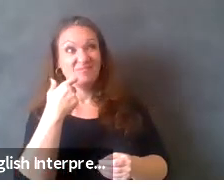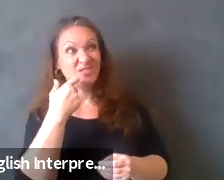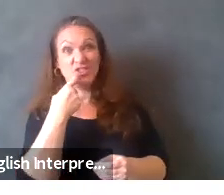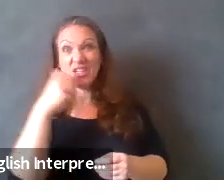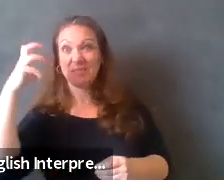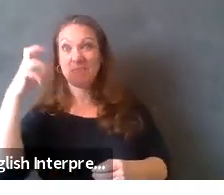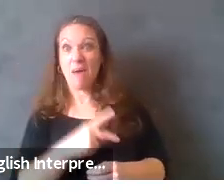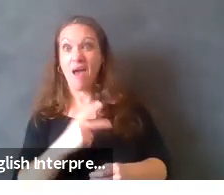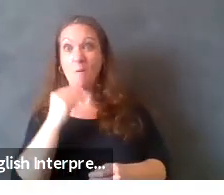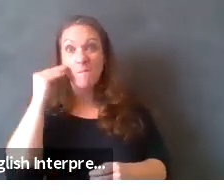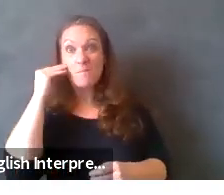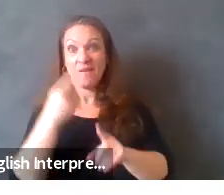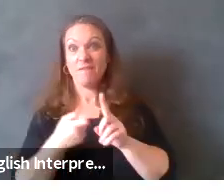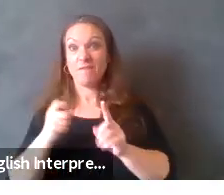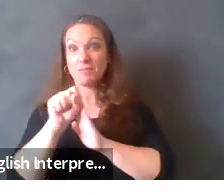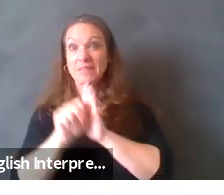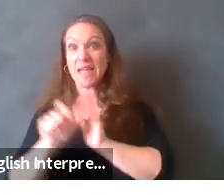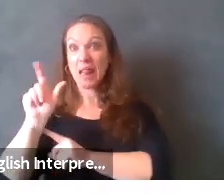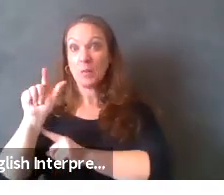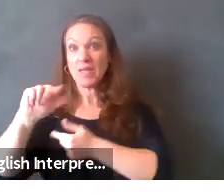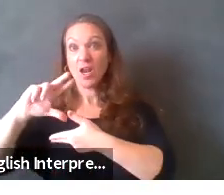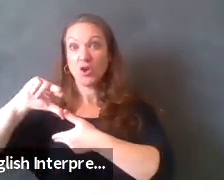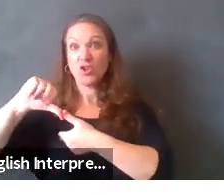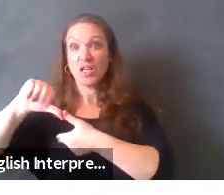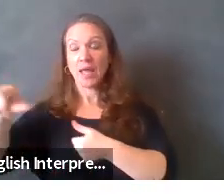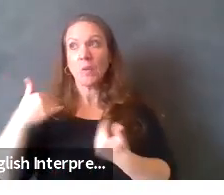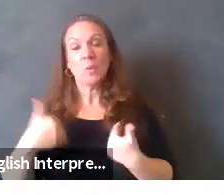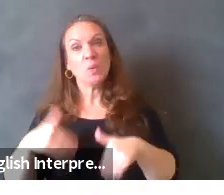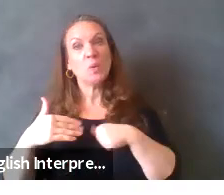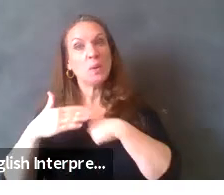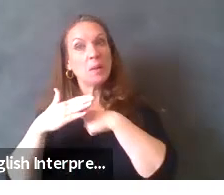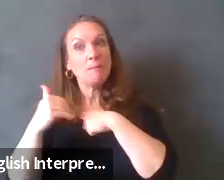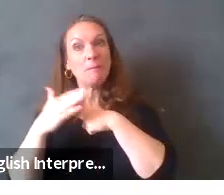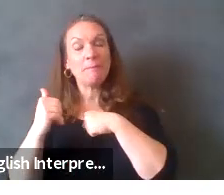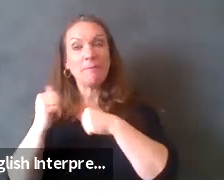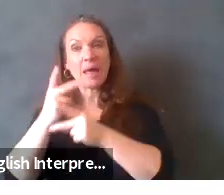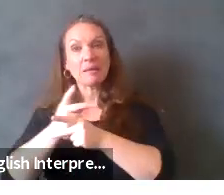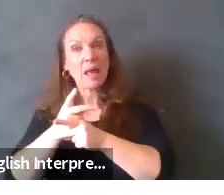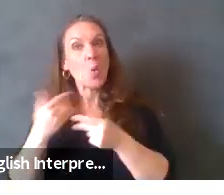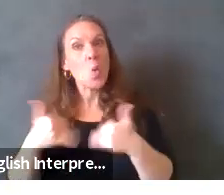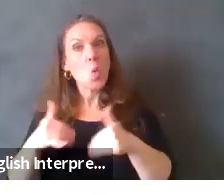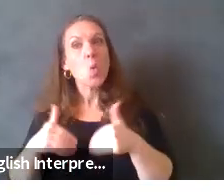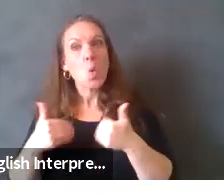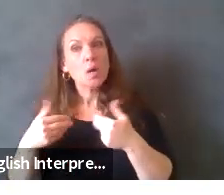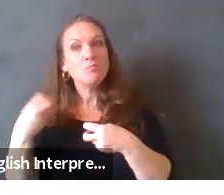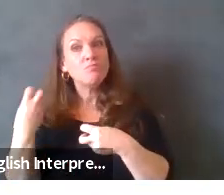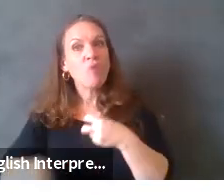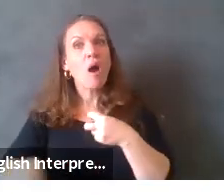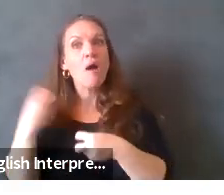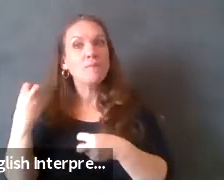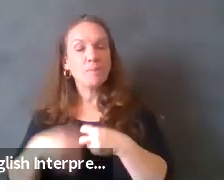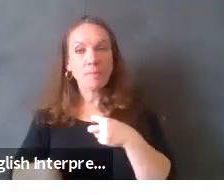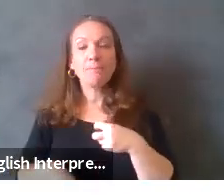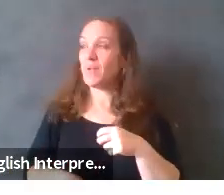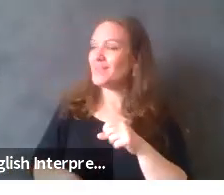big problem. So just wanted to add that in there. Yeah, this is Mary. I know that it would be a big